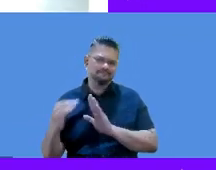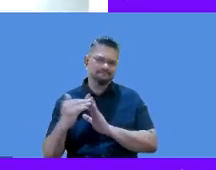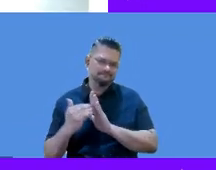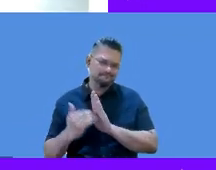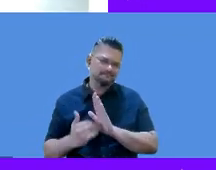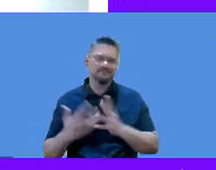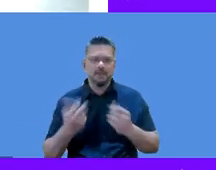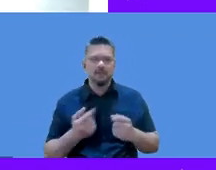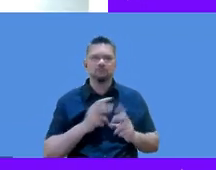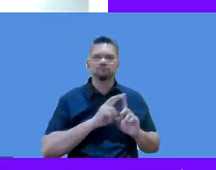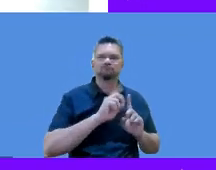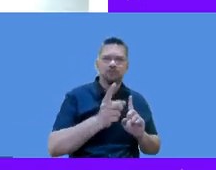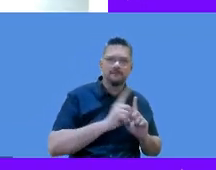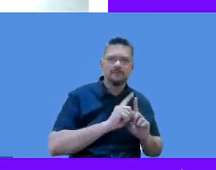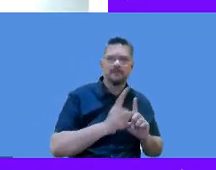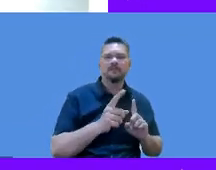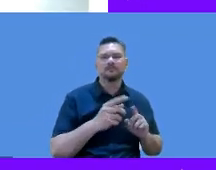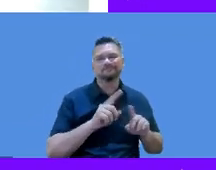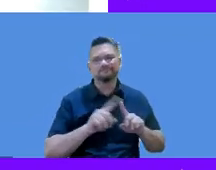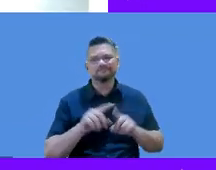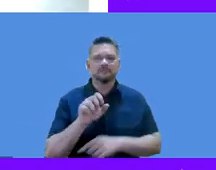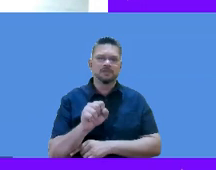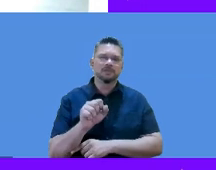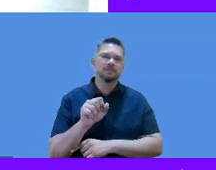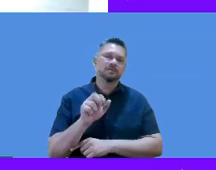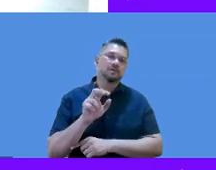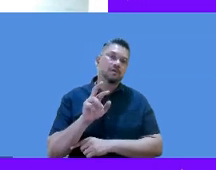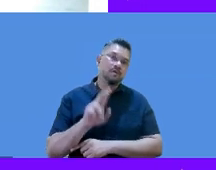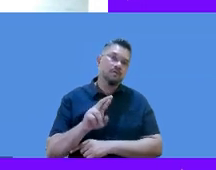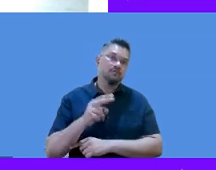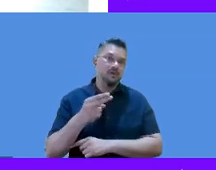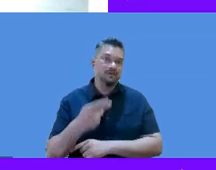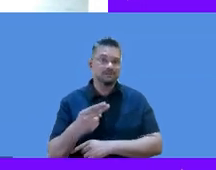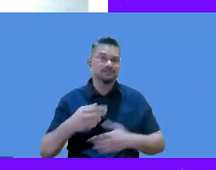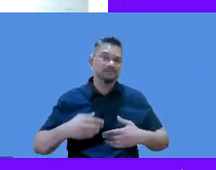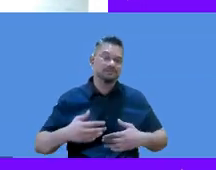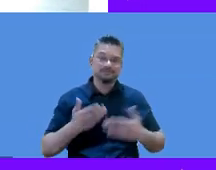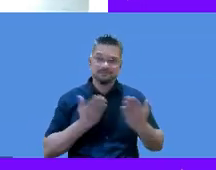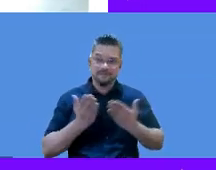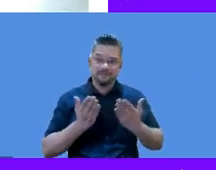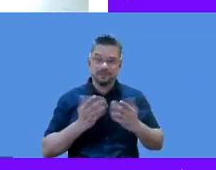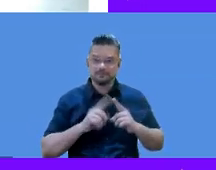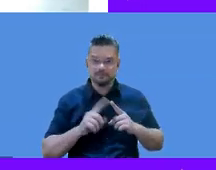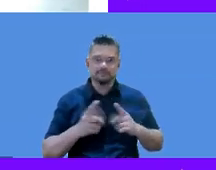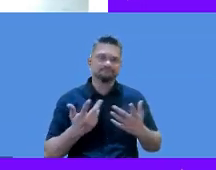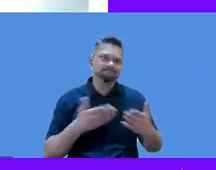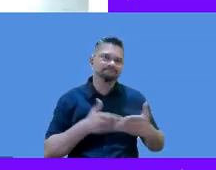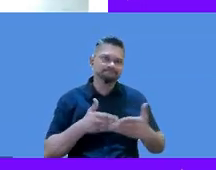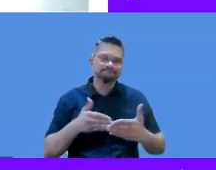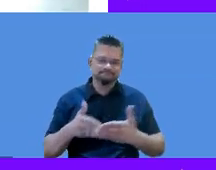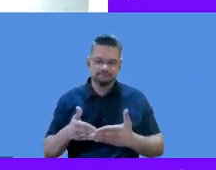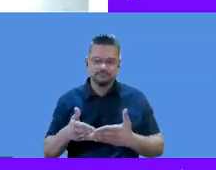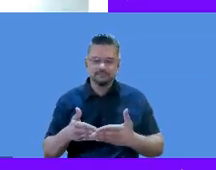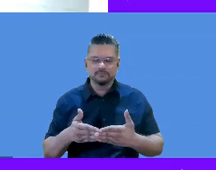to access SRH services. So in terms of the wider global context, unfortunately, young people still remain